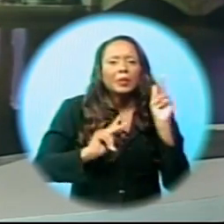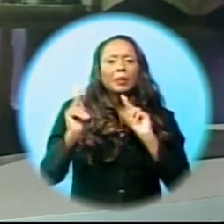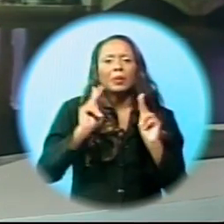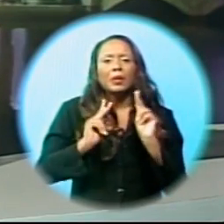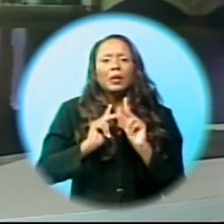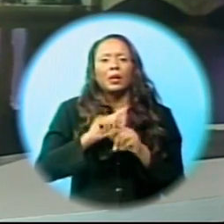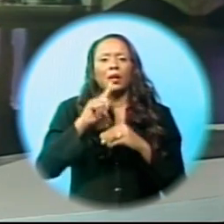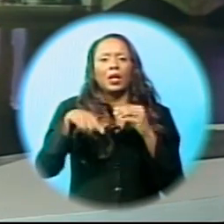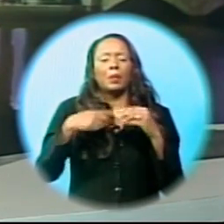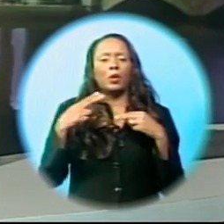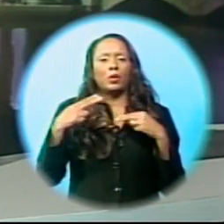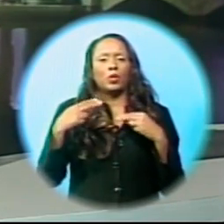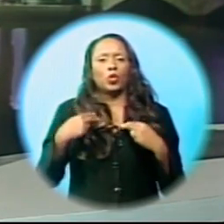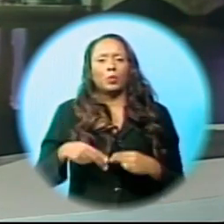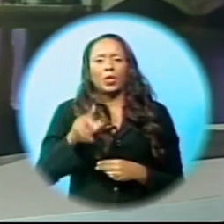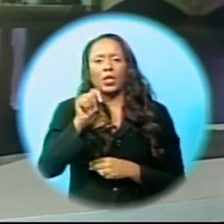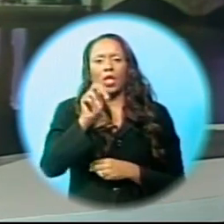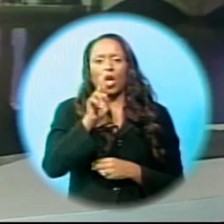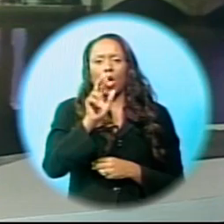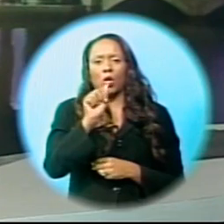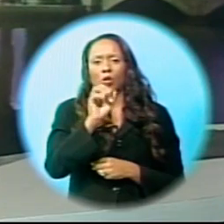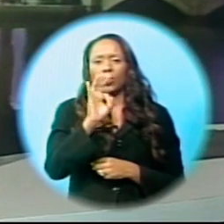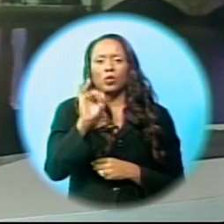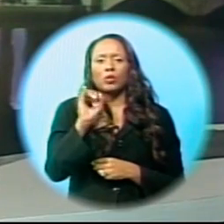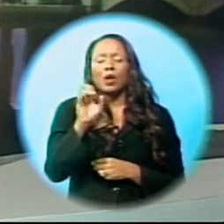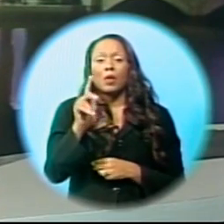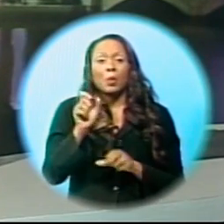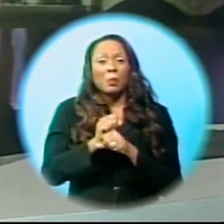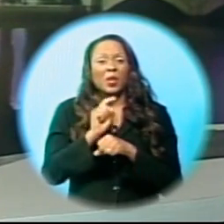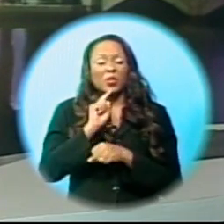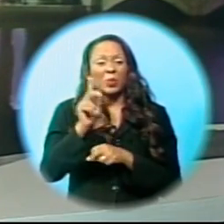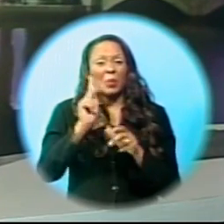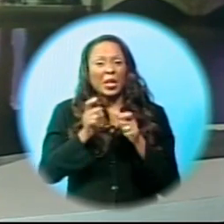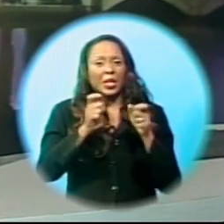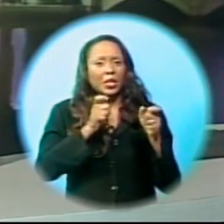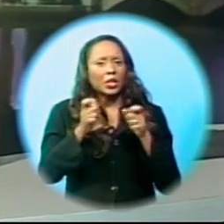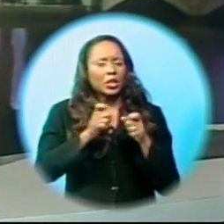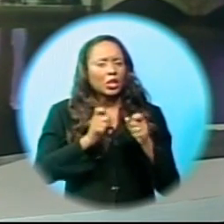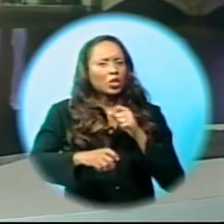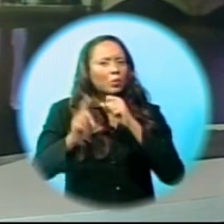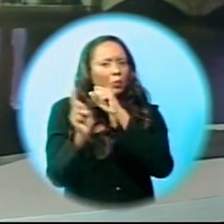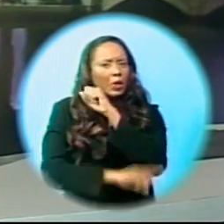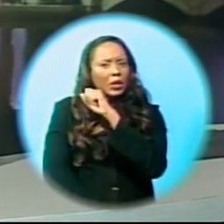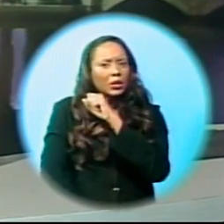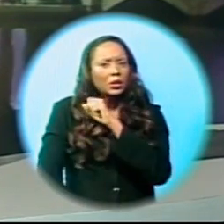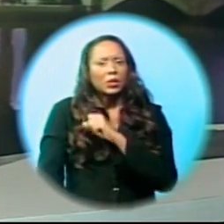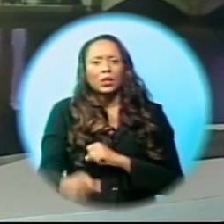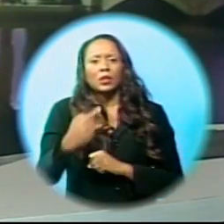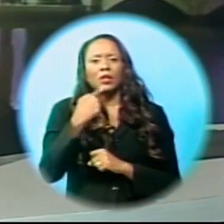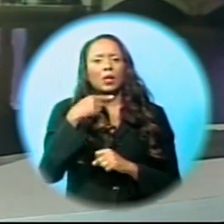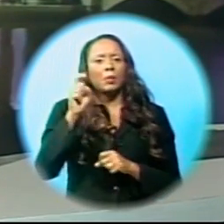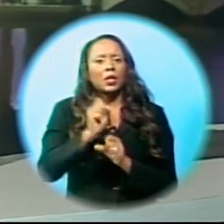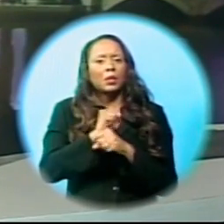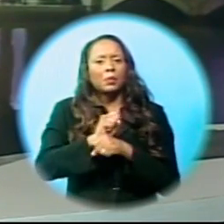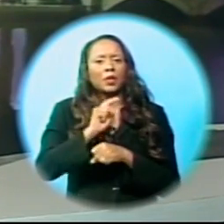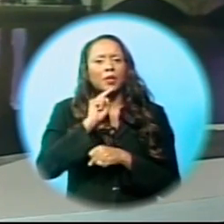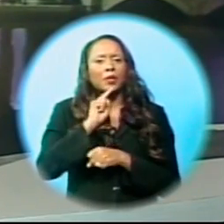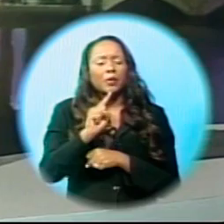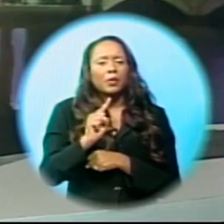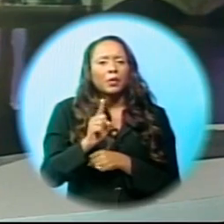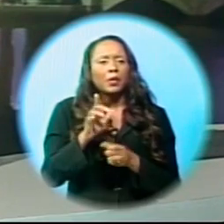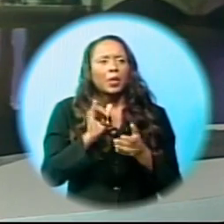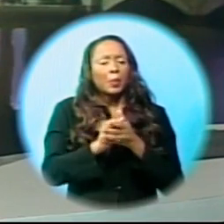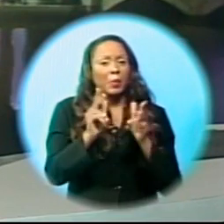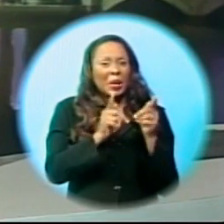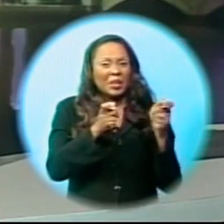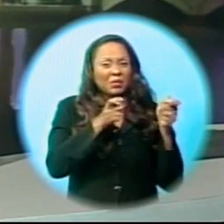of human trafficking are vital to ensuring that the perpetrators don't get away with their deeds. He says the authorities must ensure that these persons